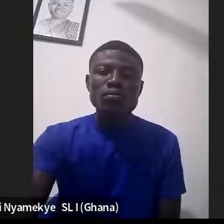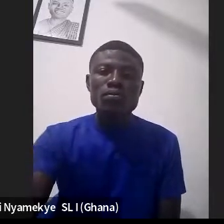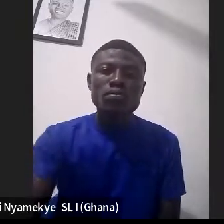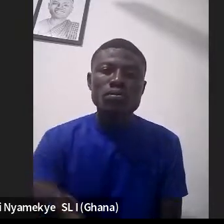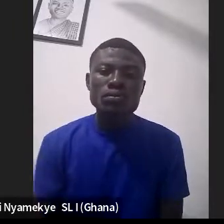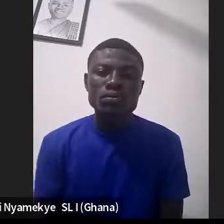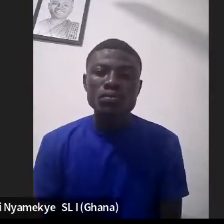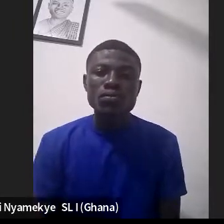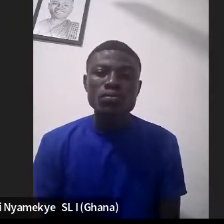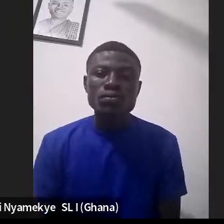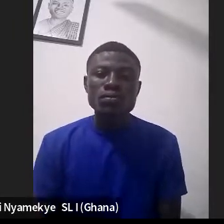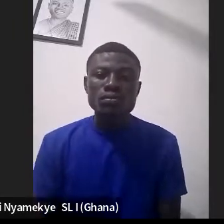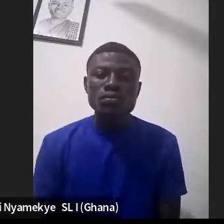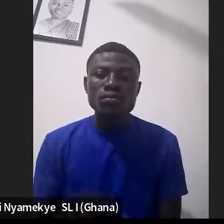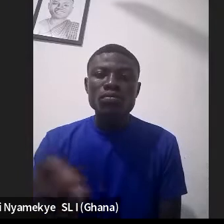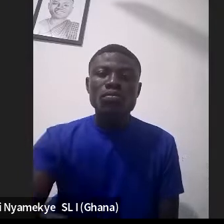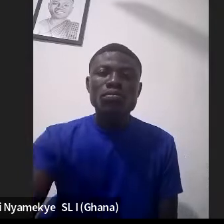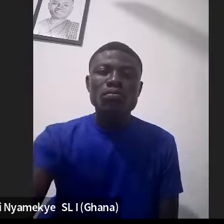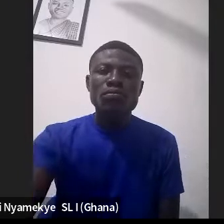I guess. Yes.